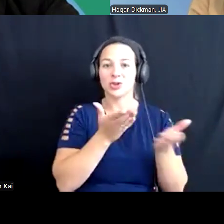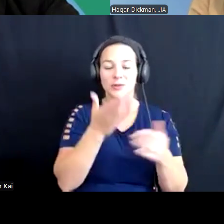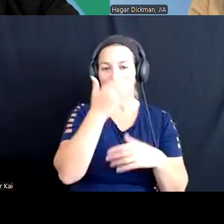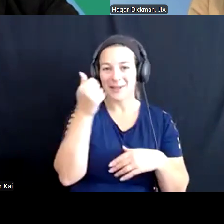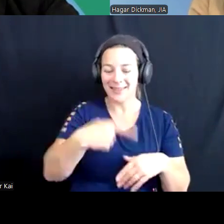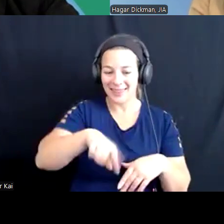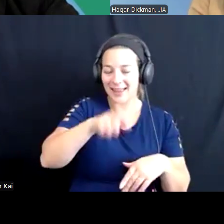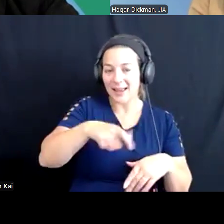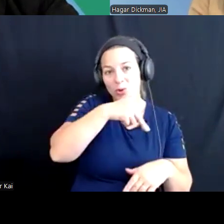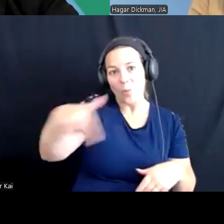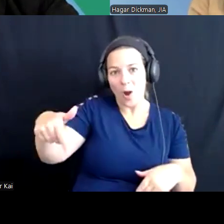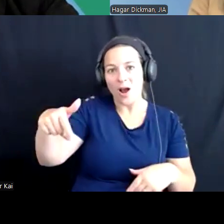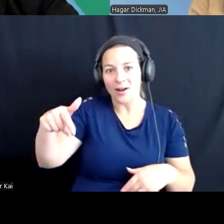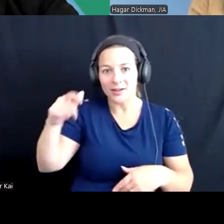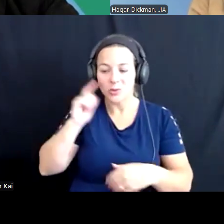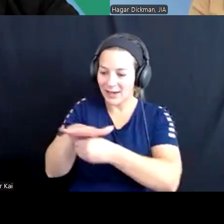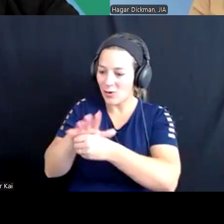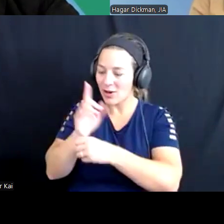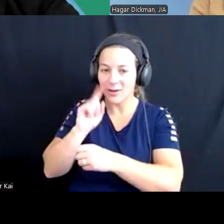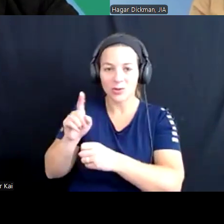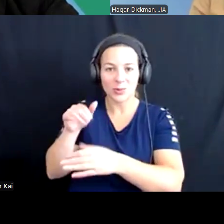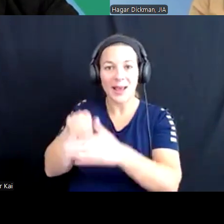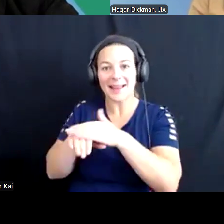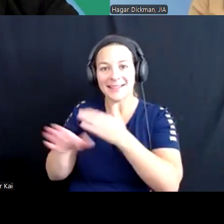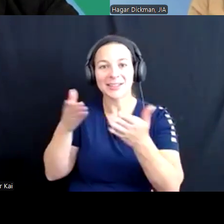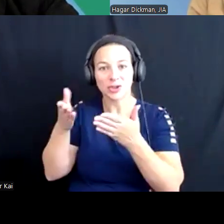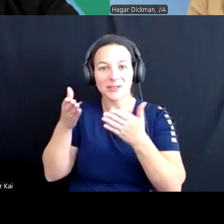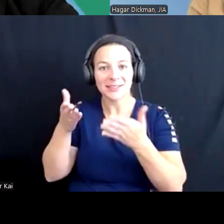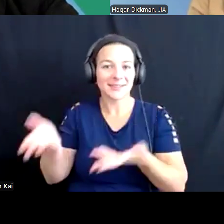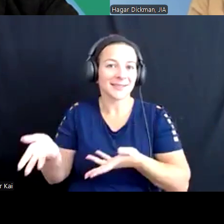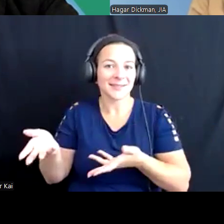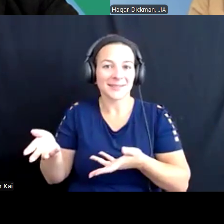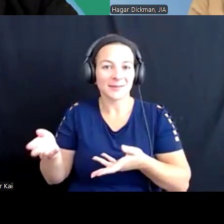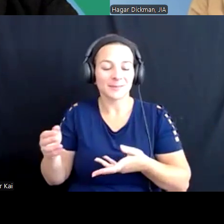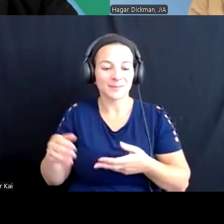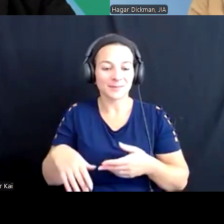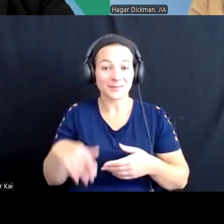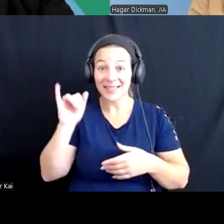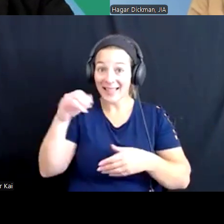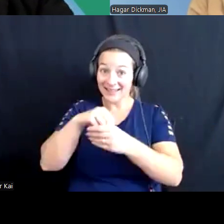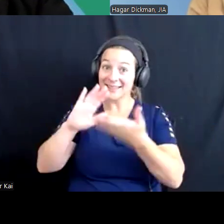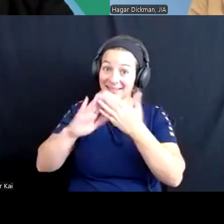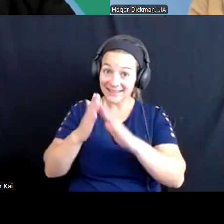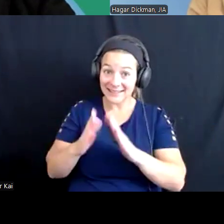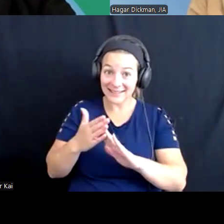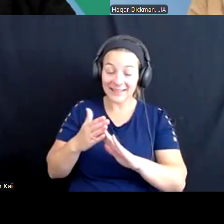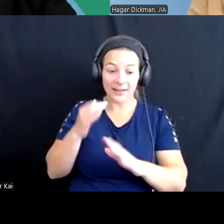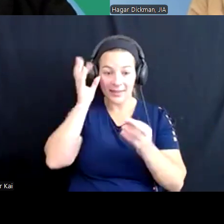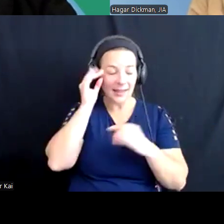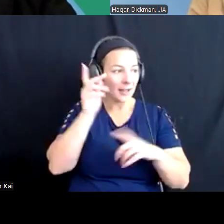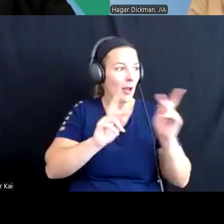be able to get the service. This is in the city. Just think of